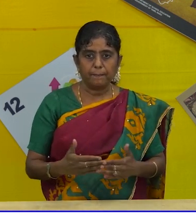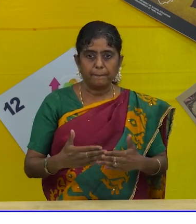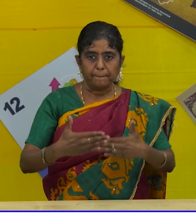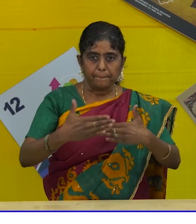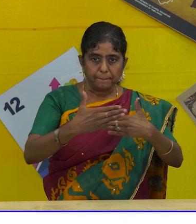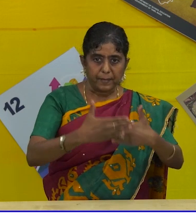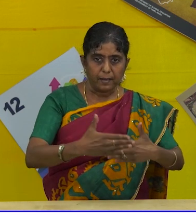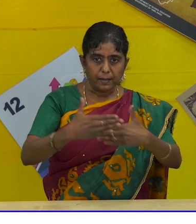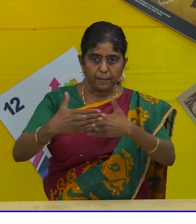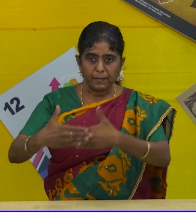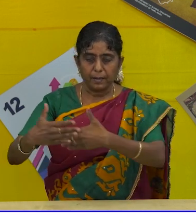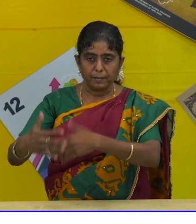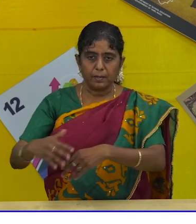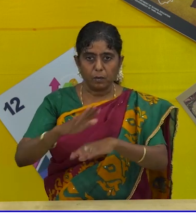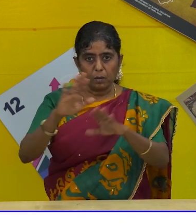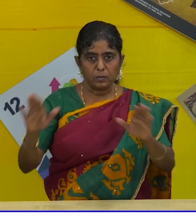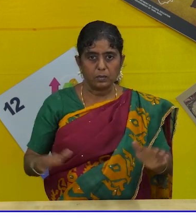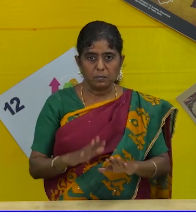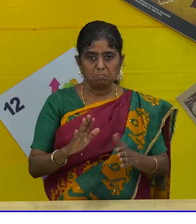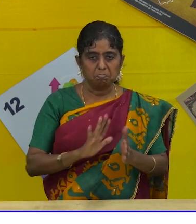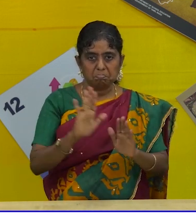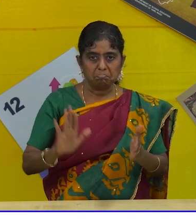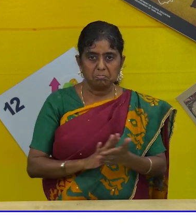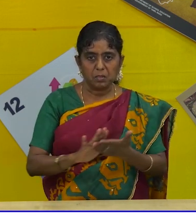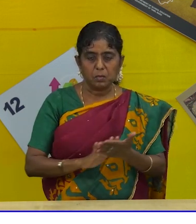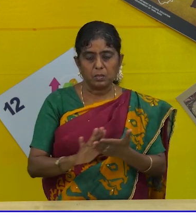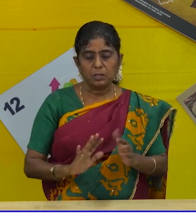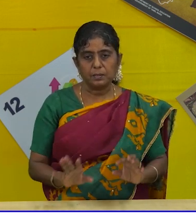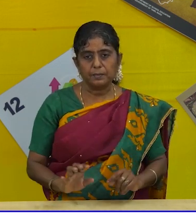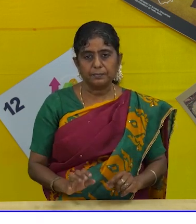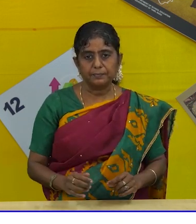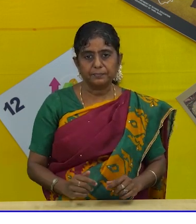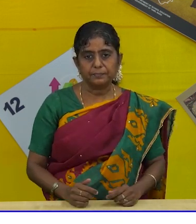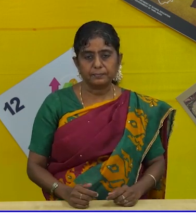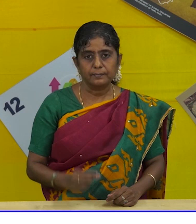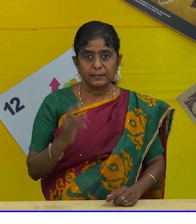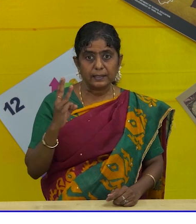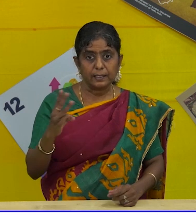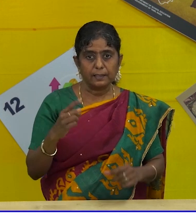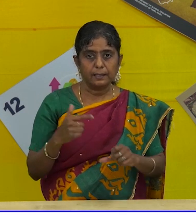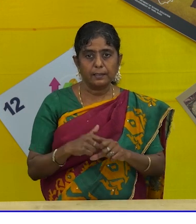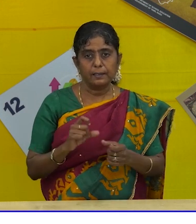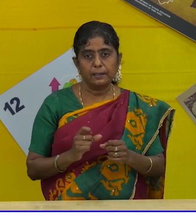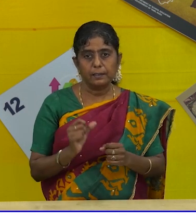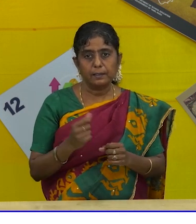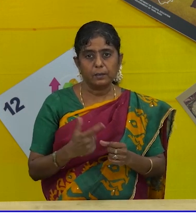So, in the fourth diagram, you see that there is no point of intersection for the three